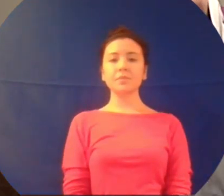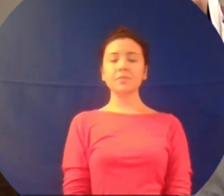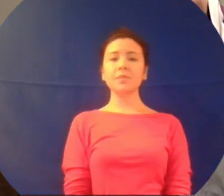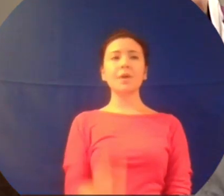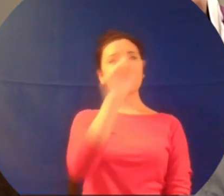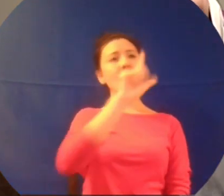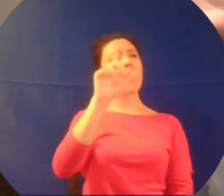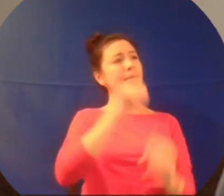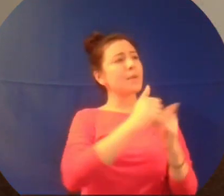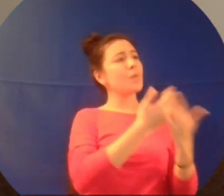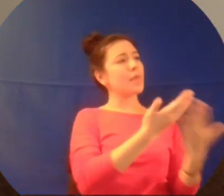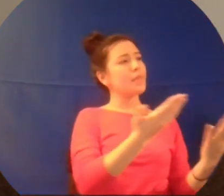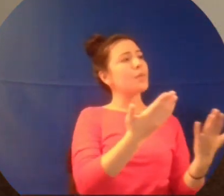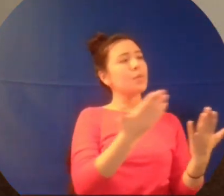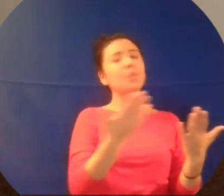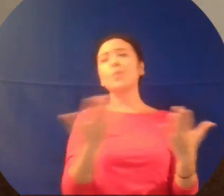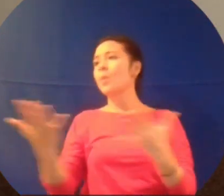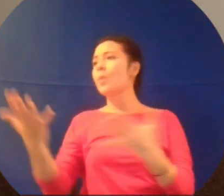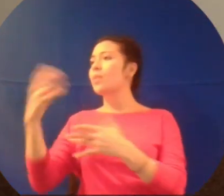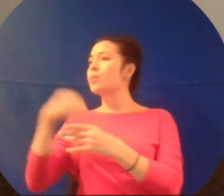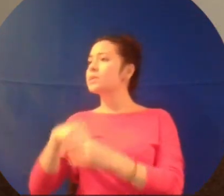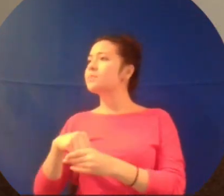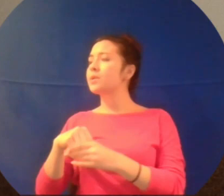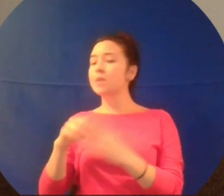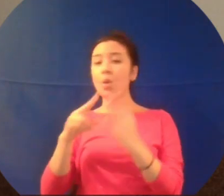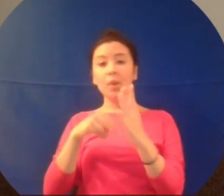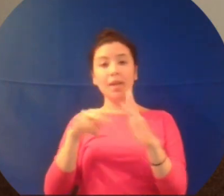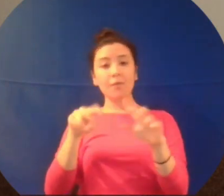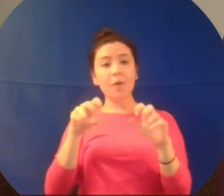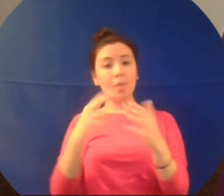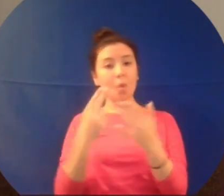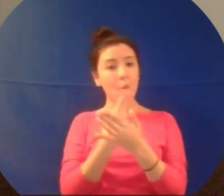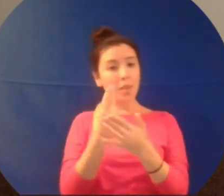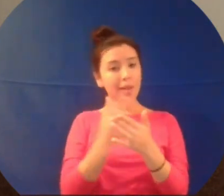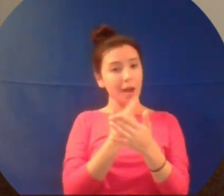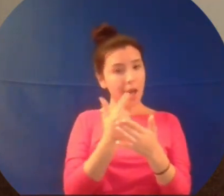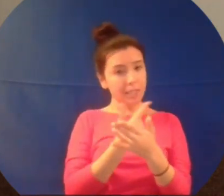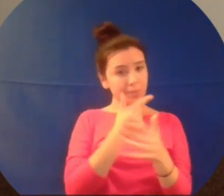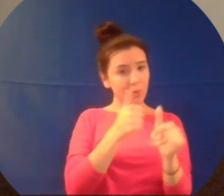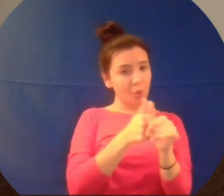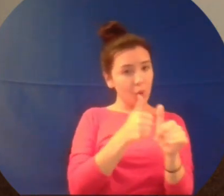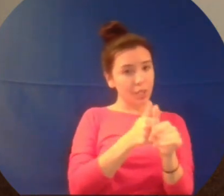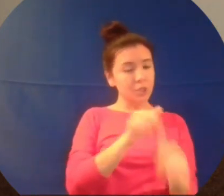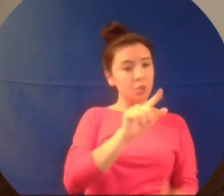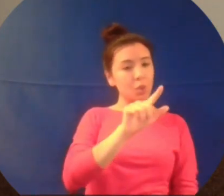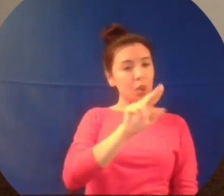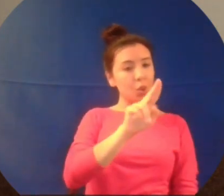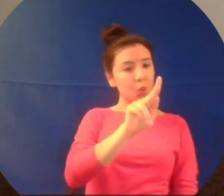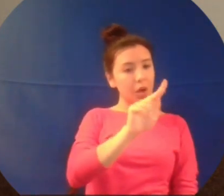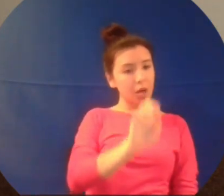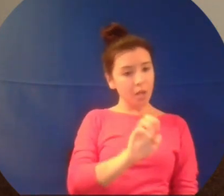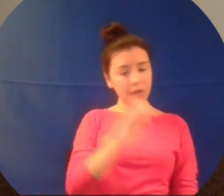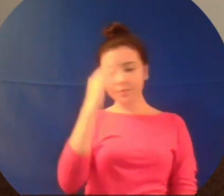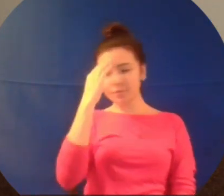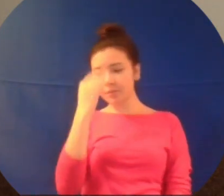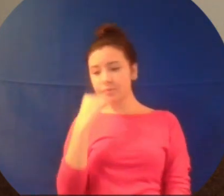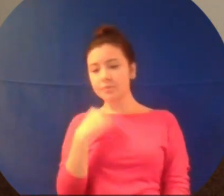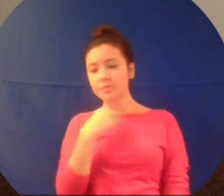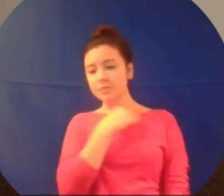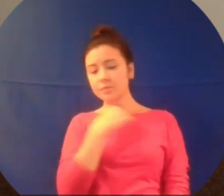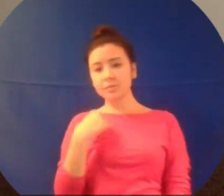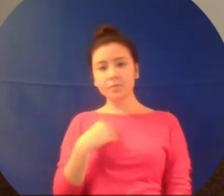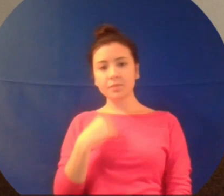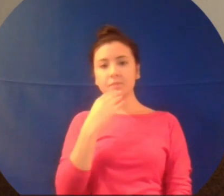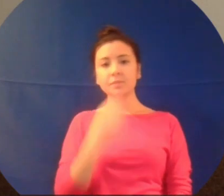The Lord be with you. And with your spirit. A reading from the Holy Gospel according to Luke. Glory to you, Lord.